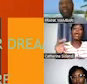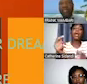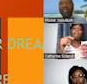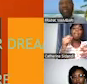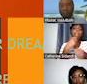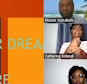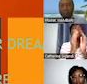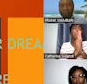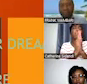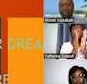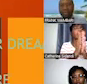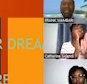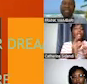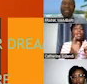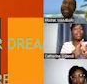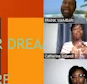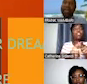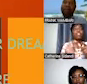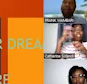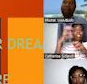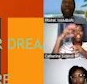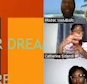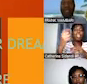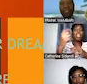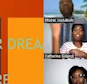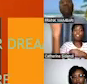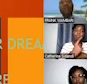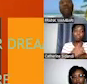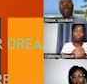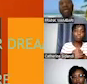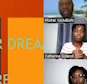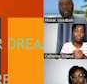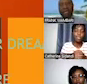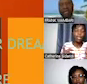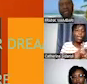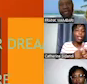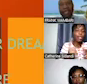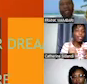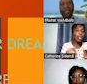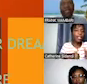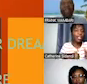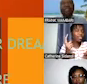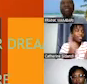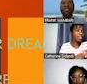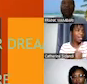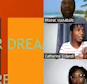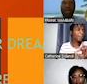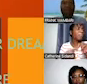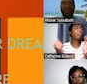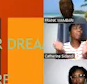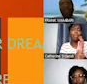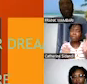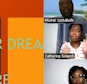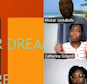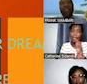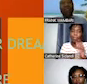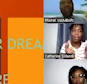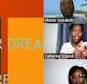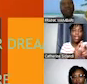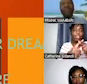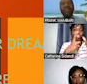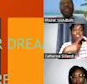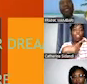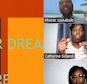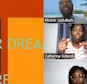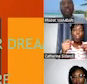God. But there was a time that things were elephant, and Elijah went to a cave and hid himself, and